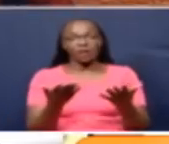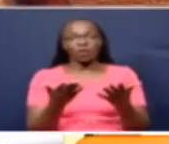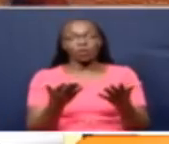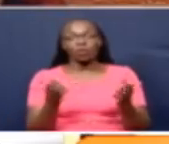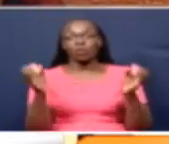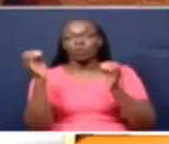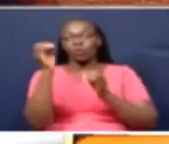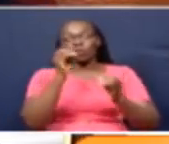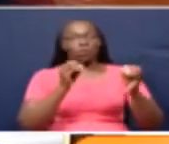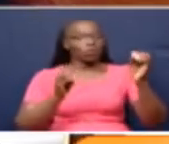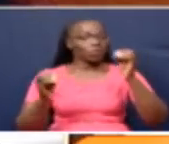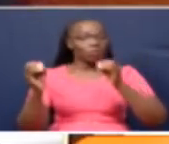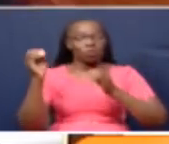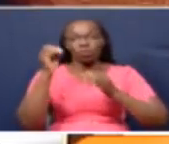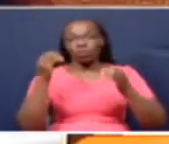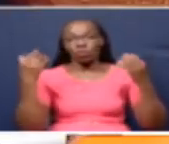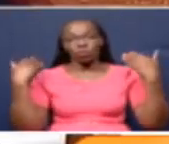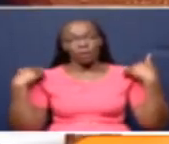Malaika,